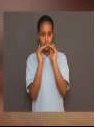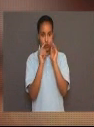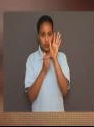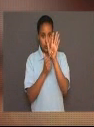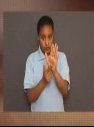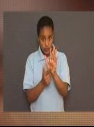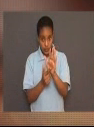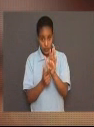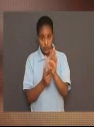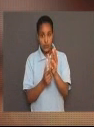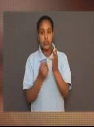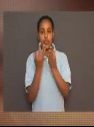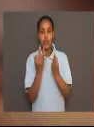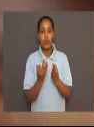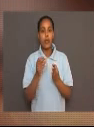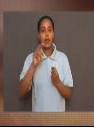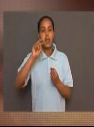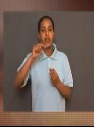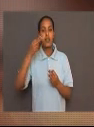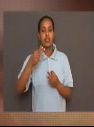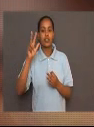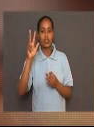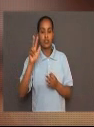the formation of ammonia.